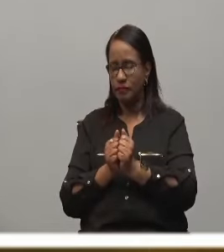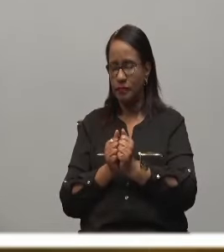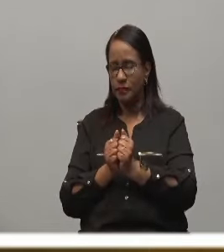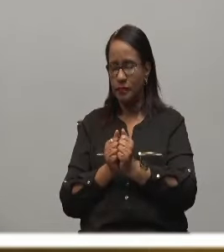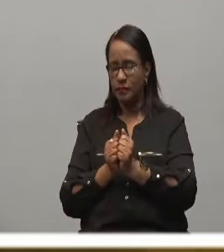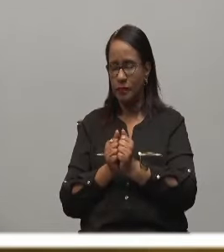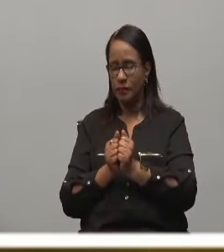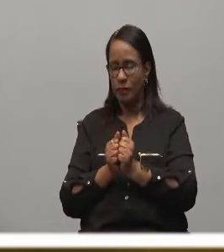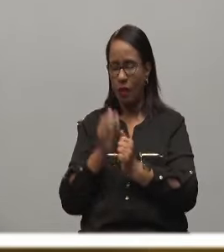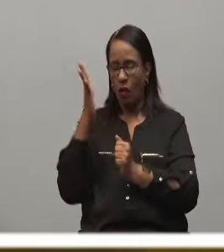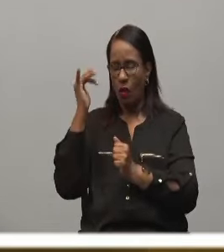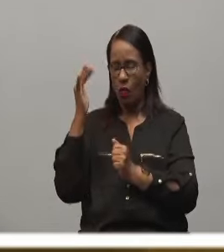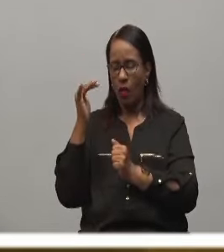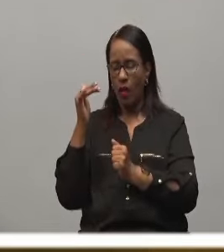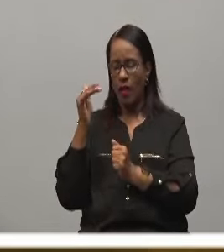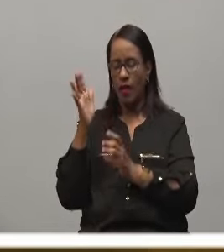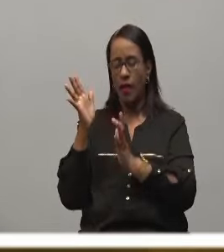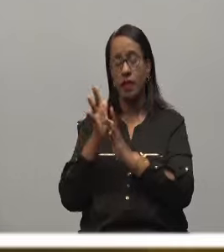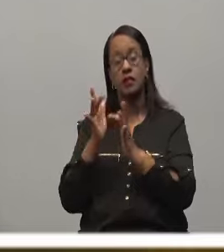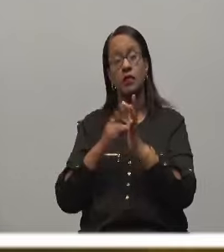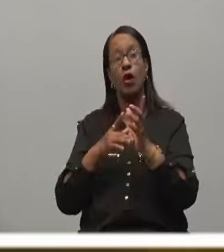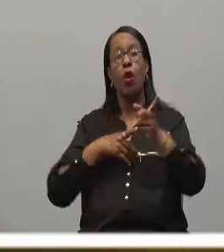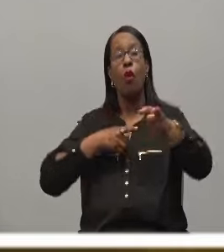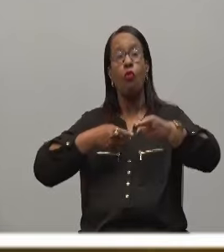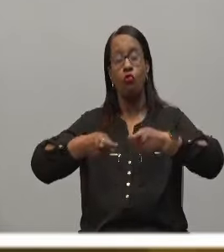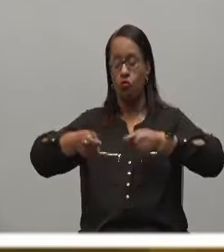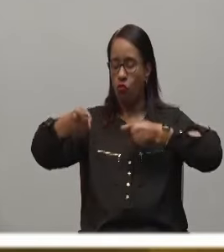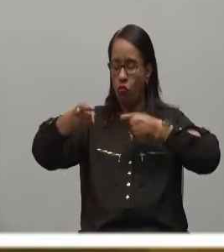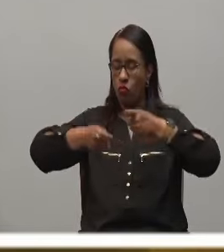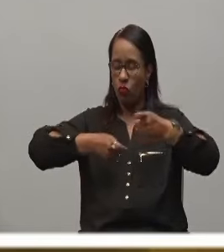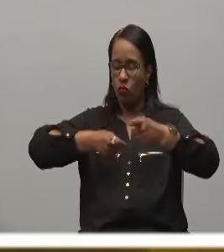is believing that Christ has